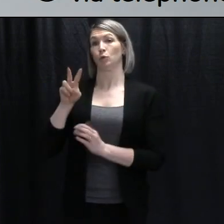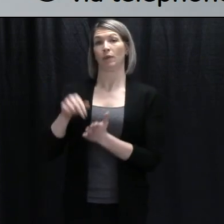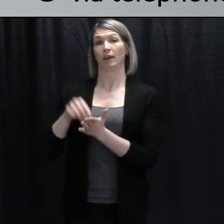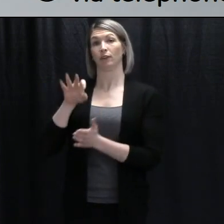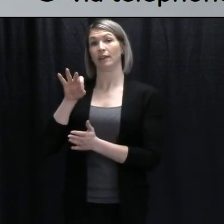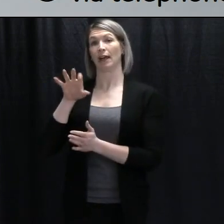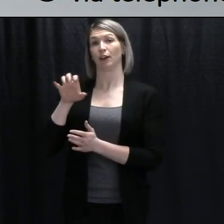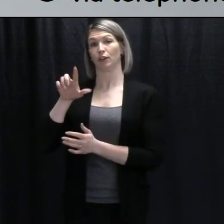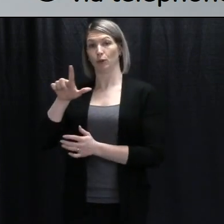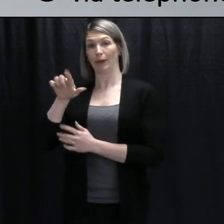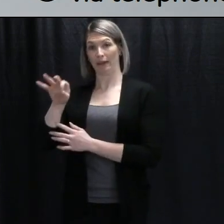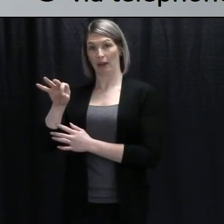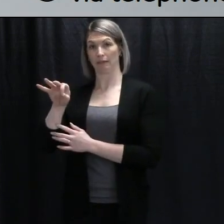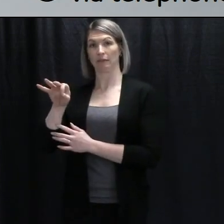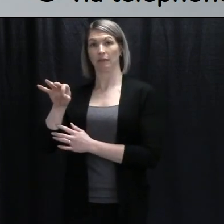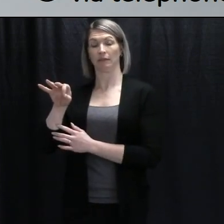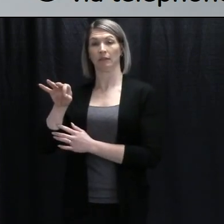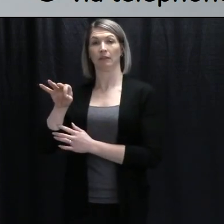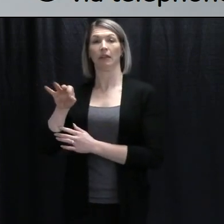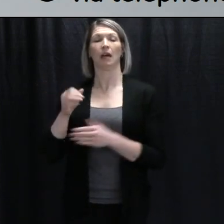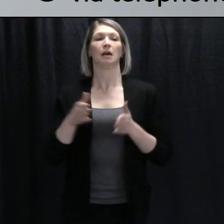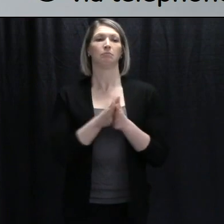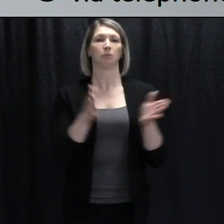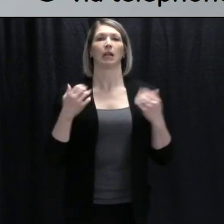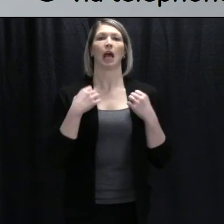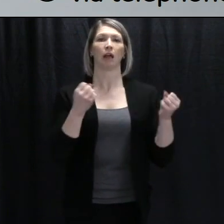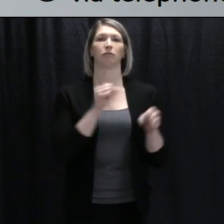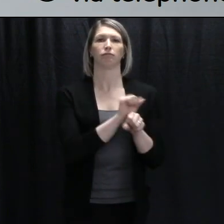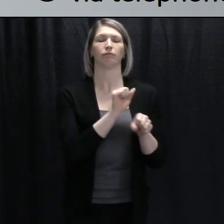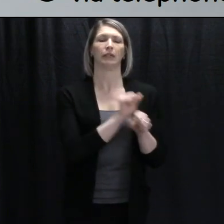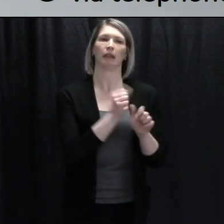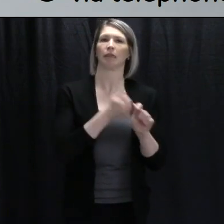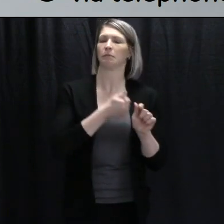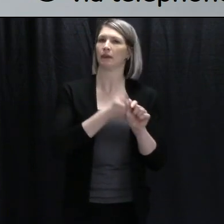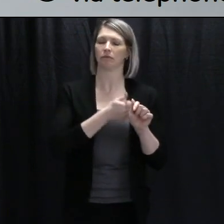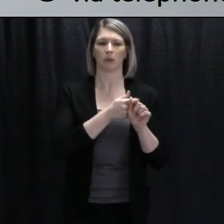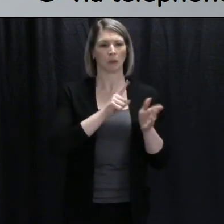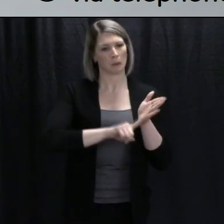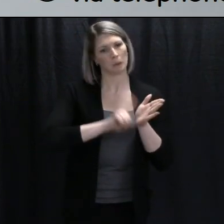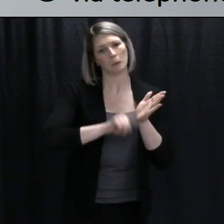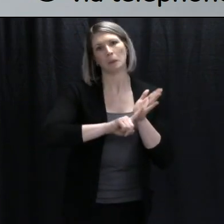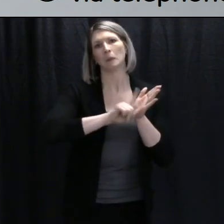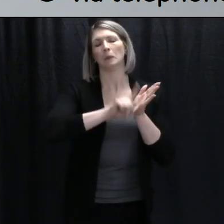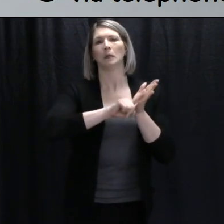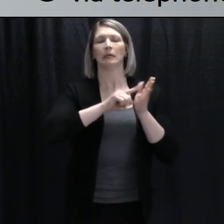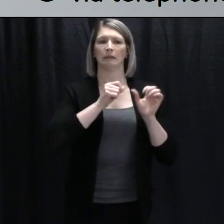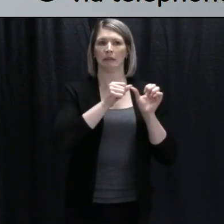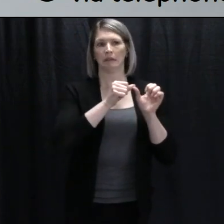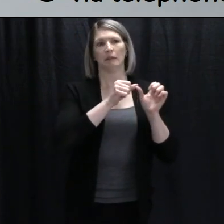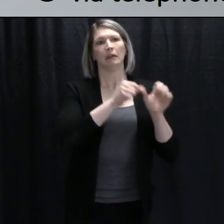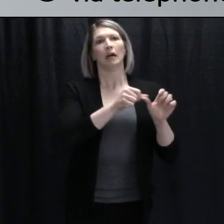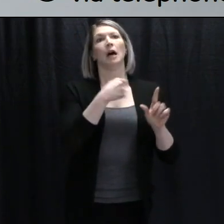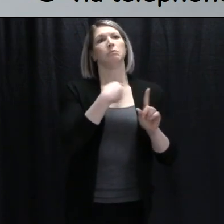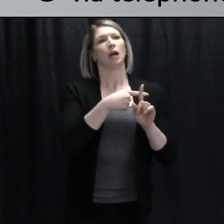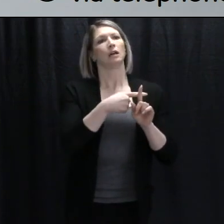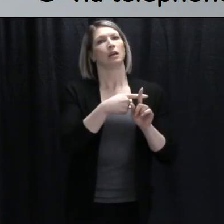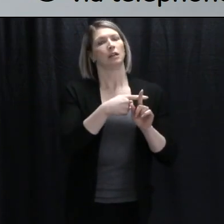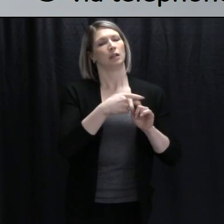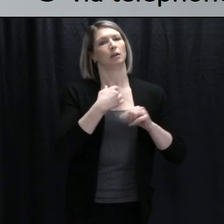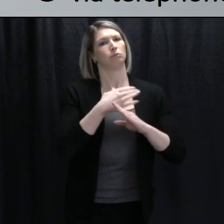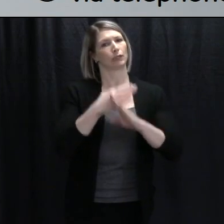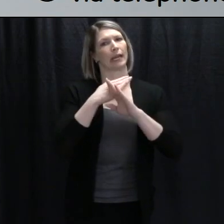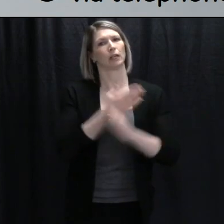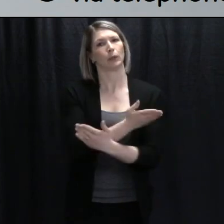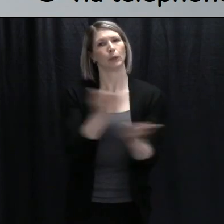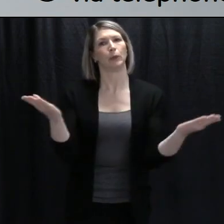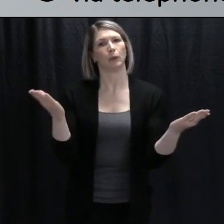people. Our public health officials are working tirelessly to protect you and contain the spread of our COVID-19 in